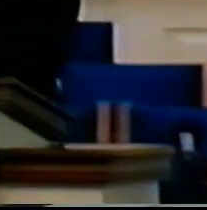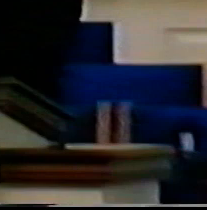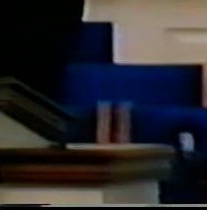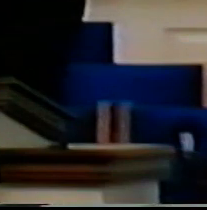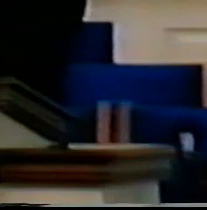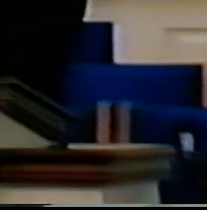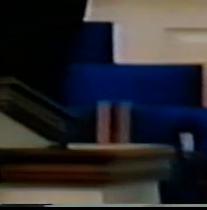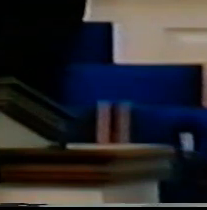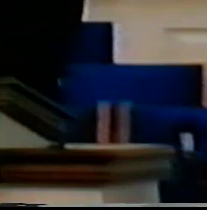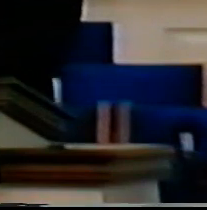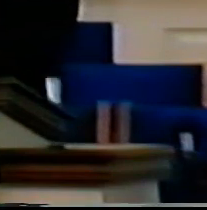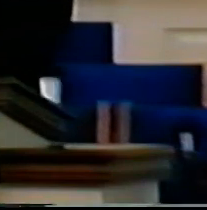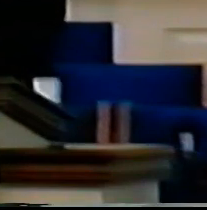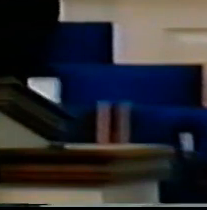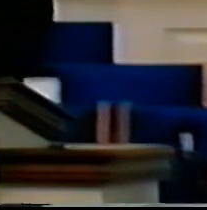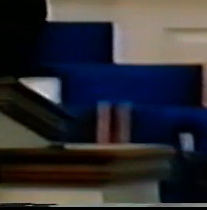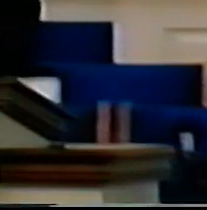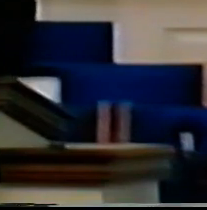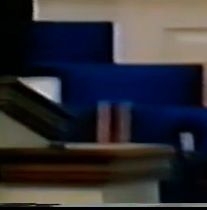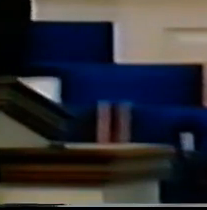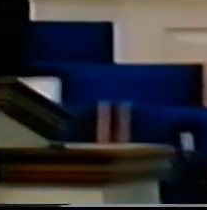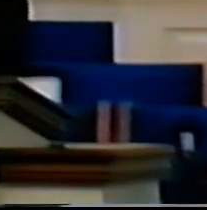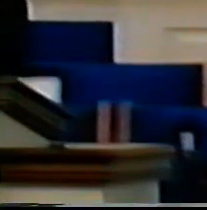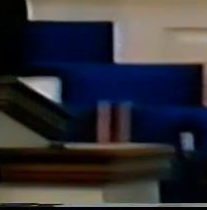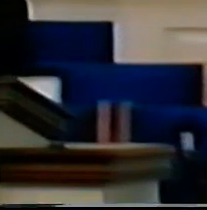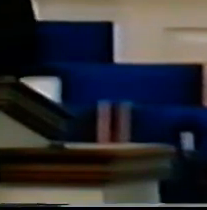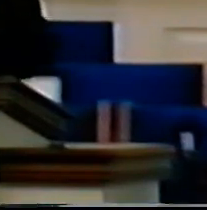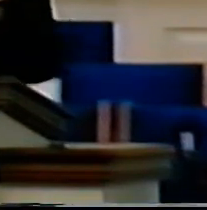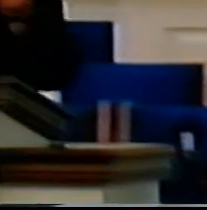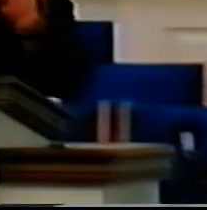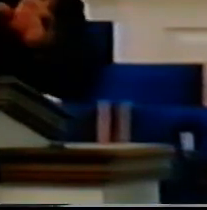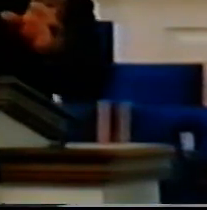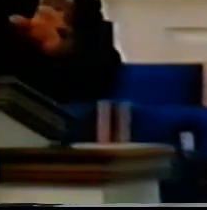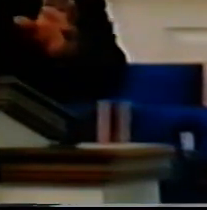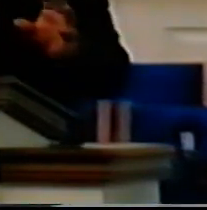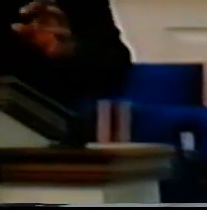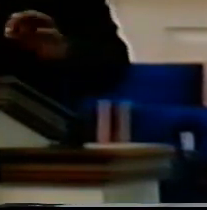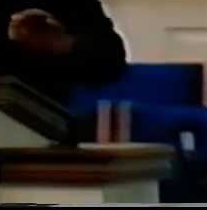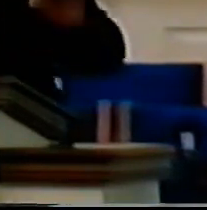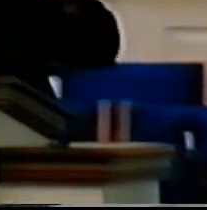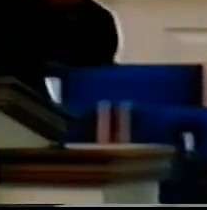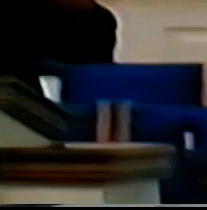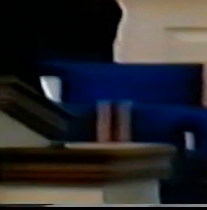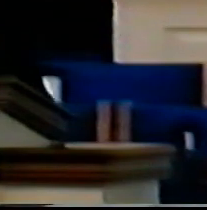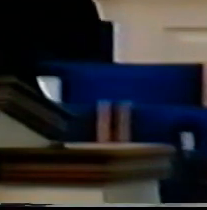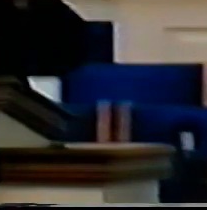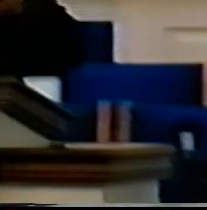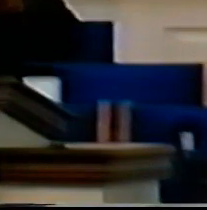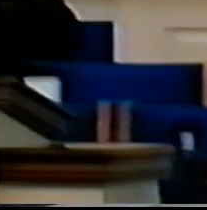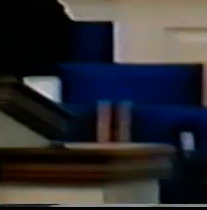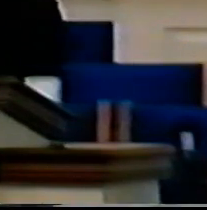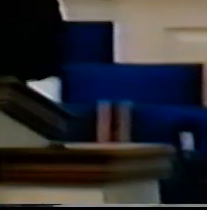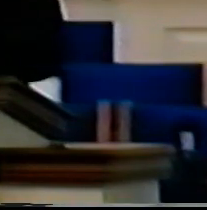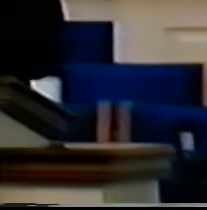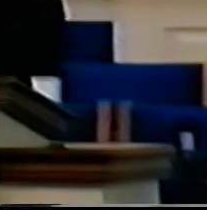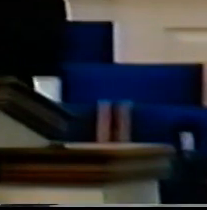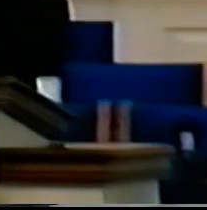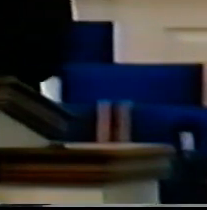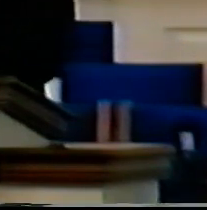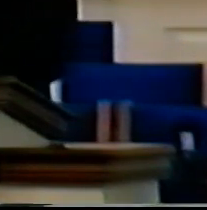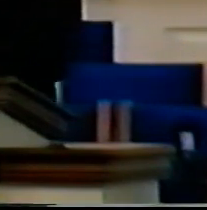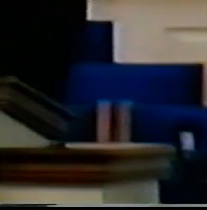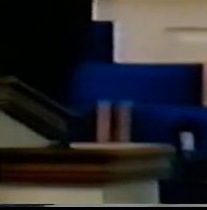account. Paul says this in Philippians chapter 4 and verse number 17. He said, not that I desire a gift, but I desire fruit that may abound to